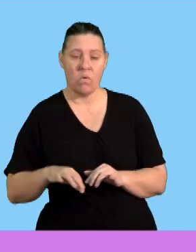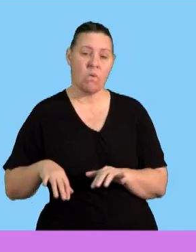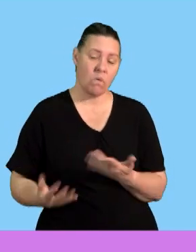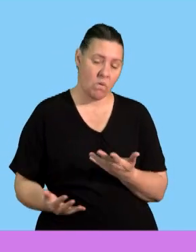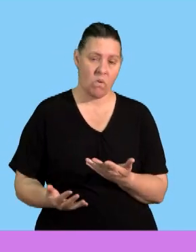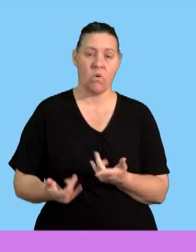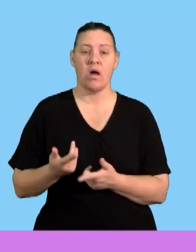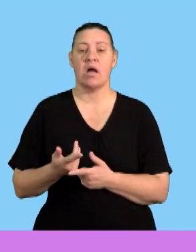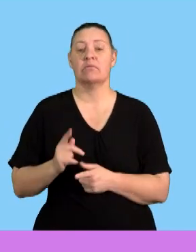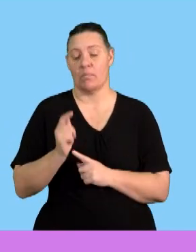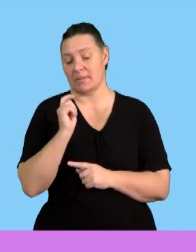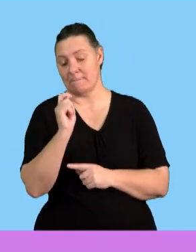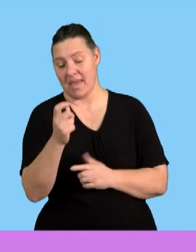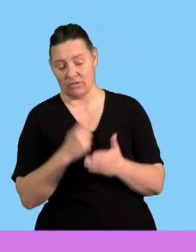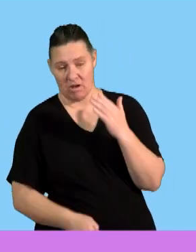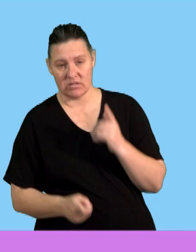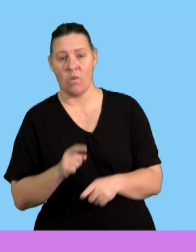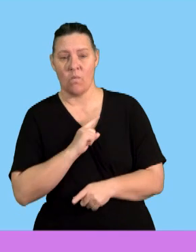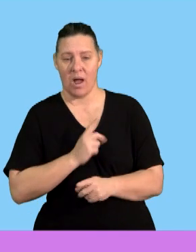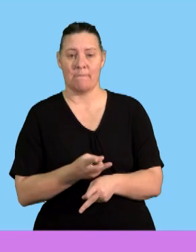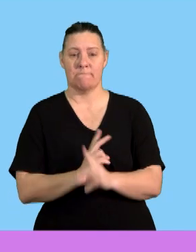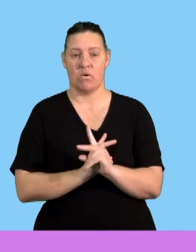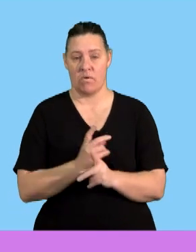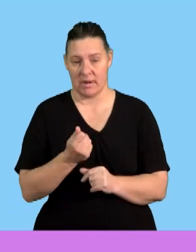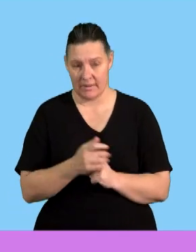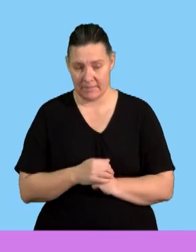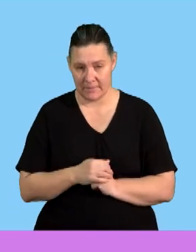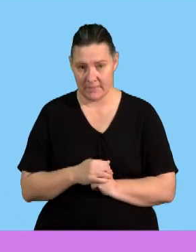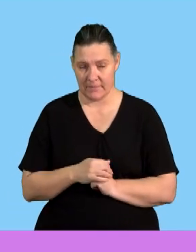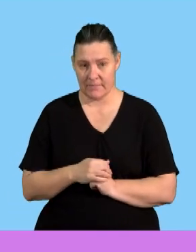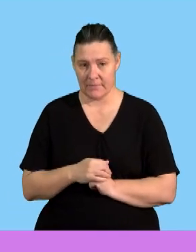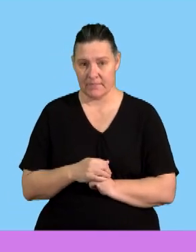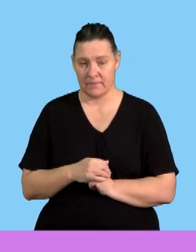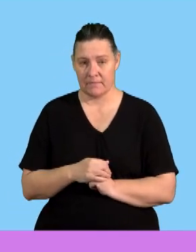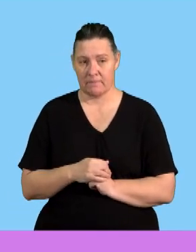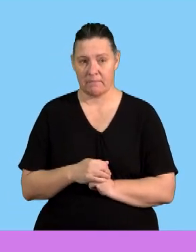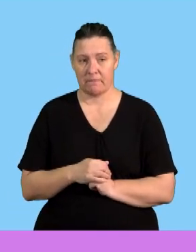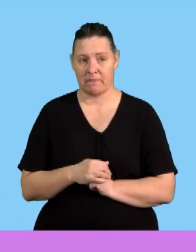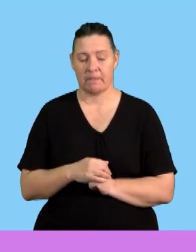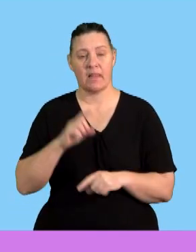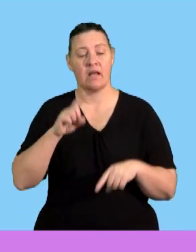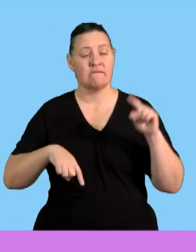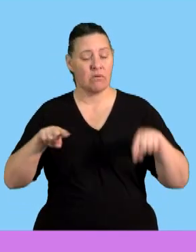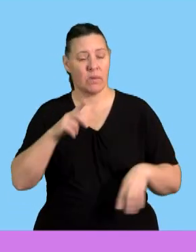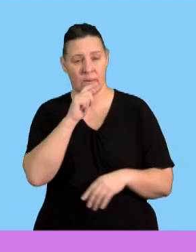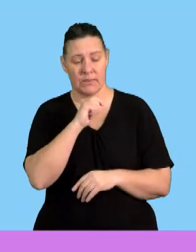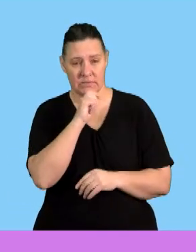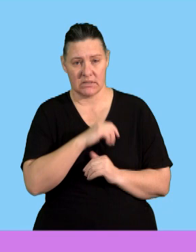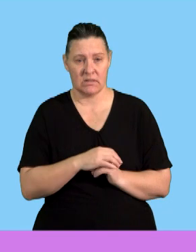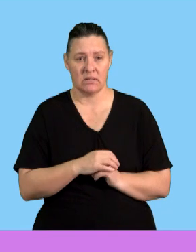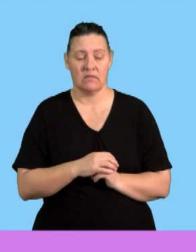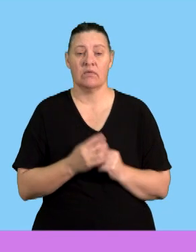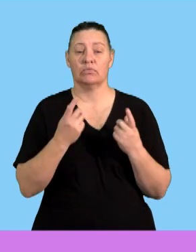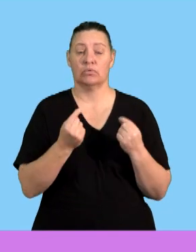investment or extra money charged when you borrow money. The variables you will